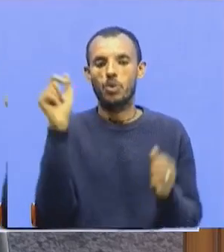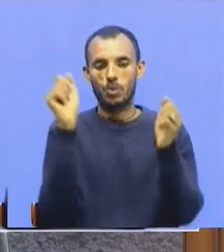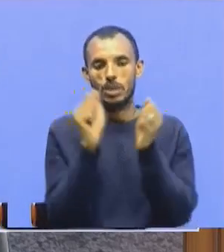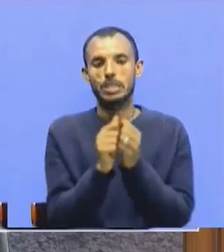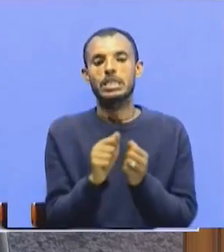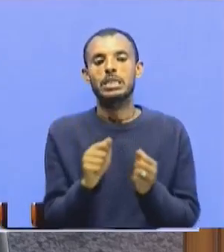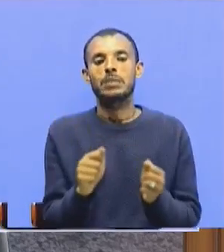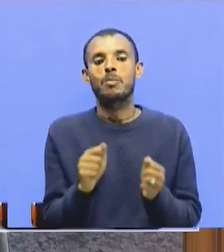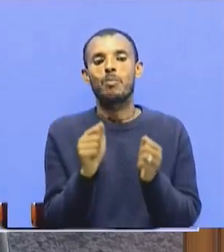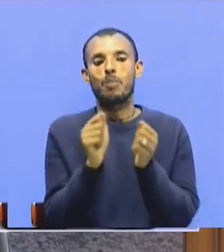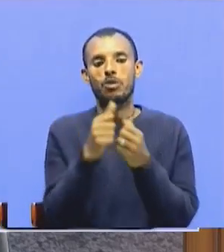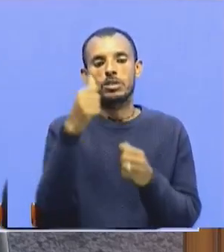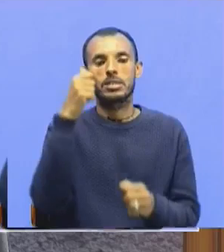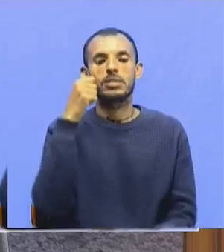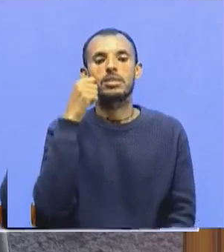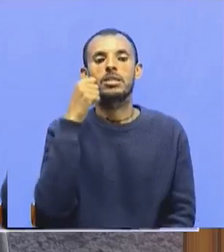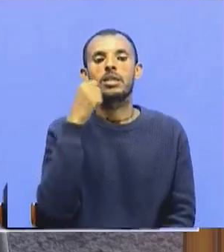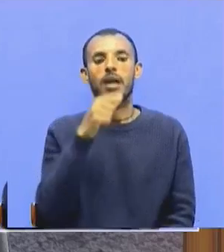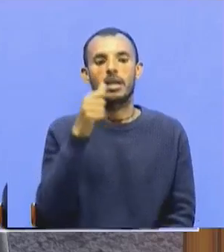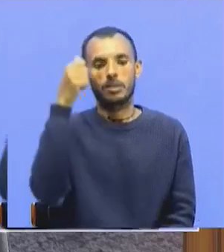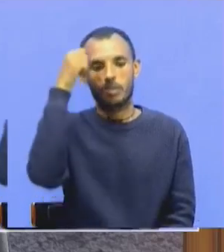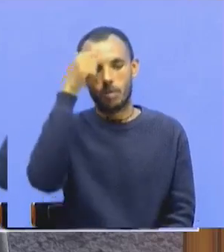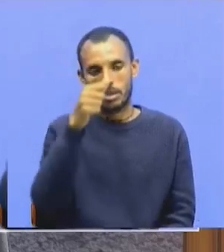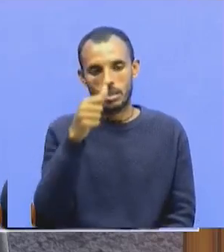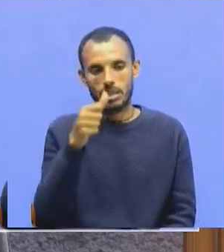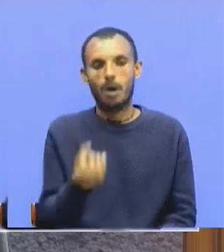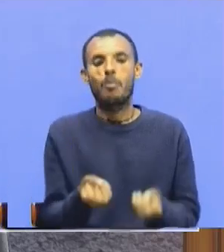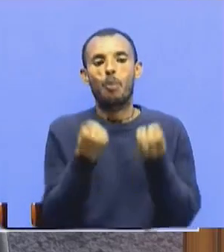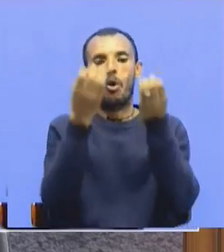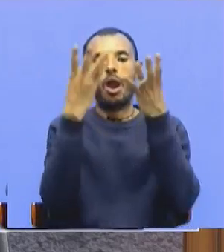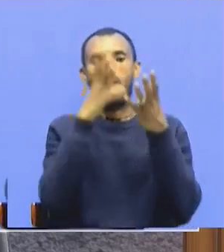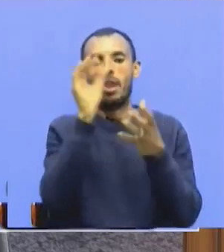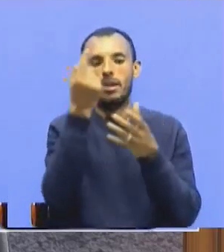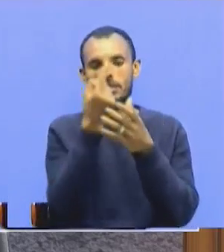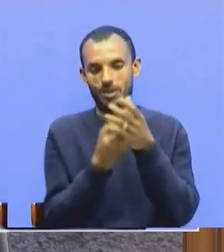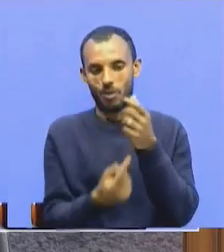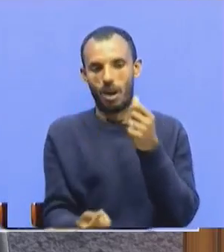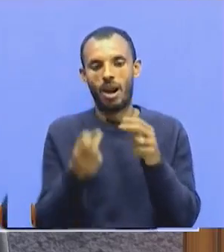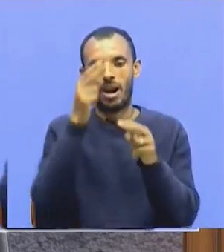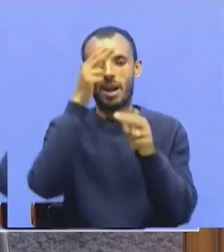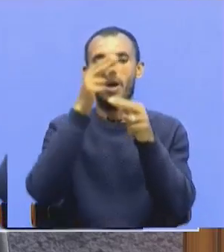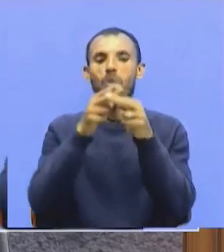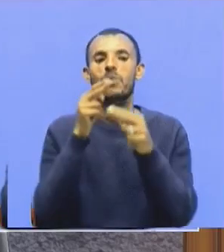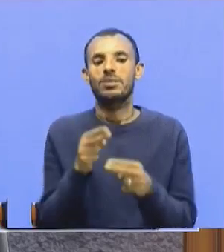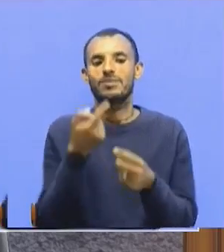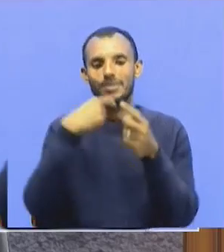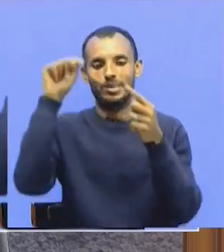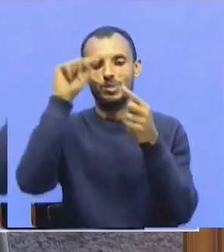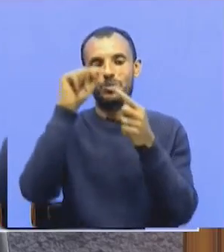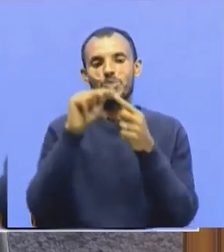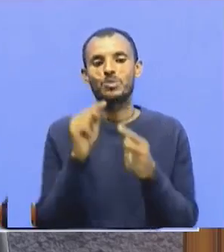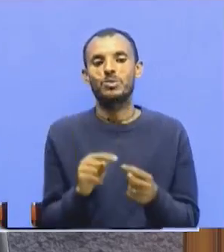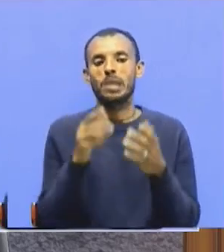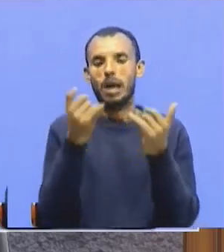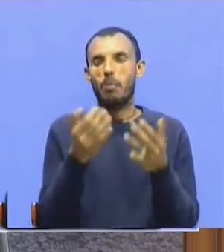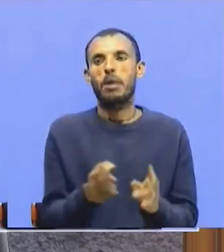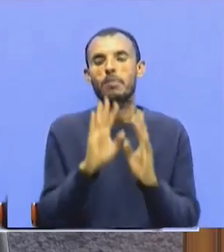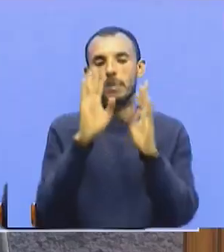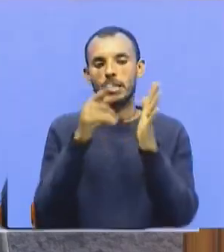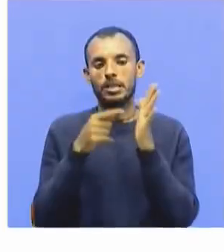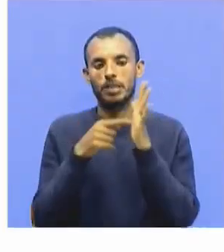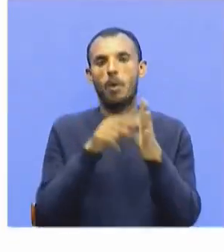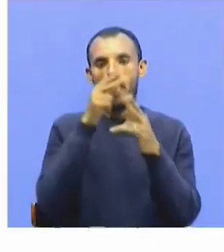both girls, boys, plural and singular nouns too. Now, let me show you